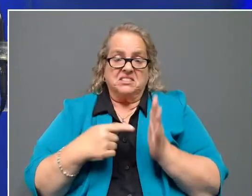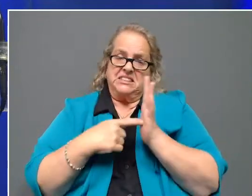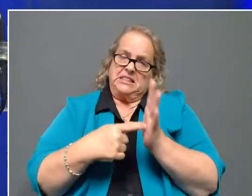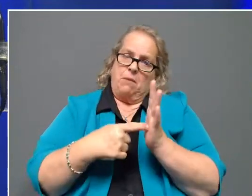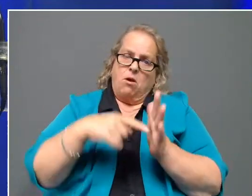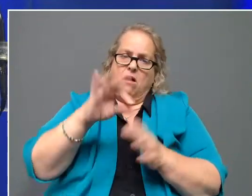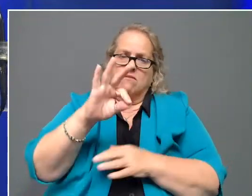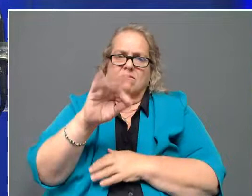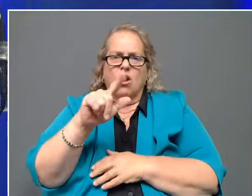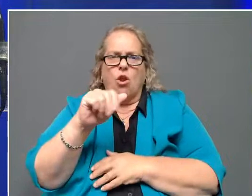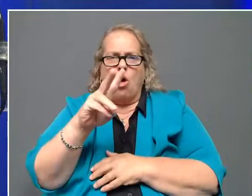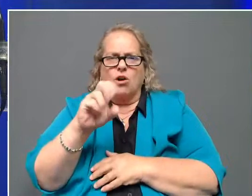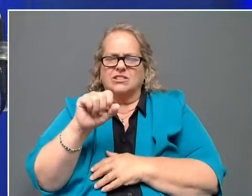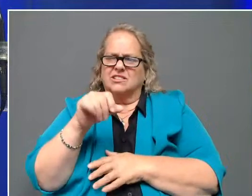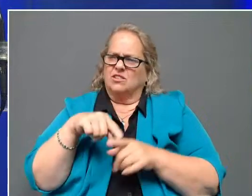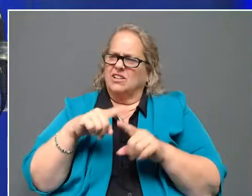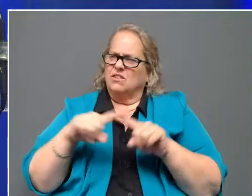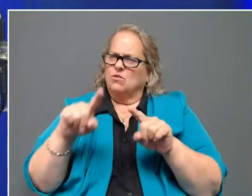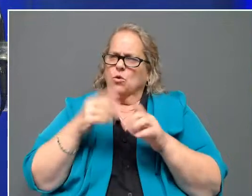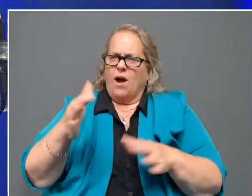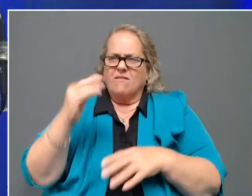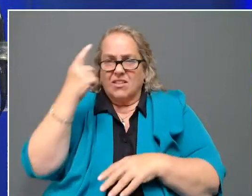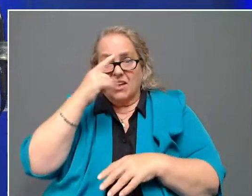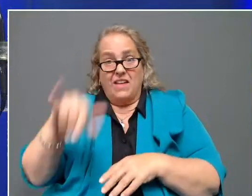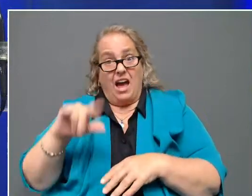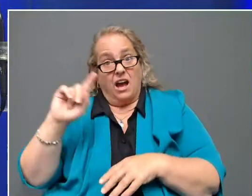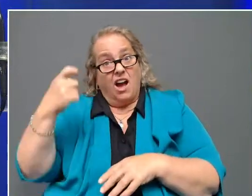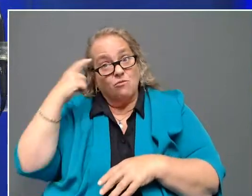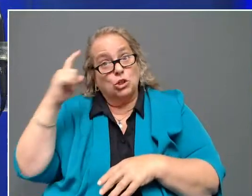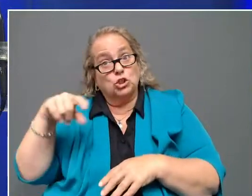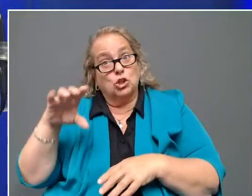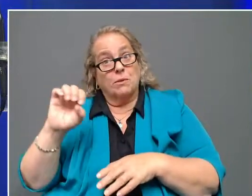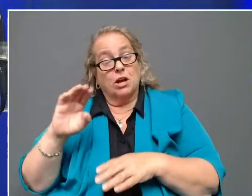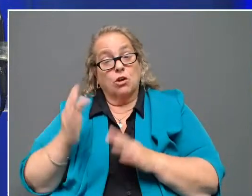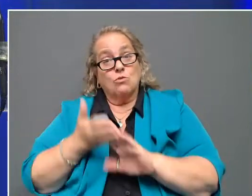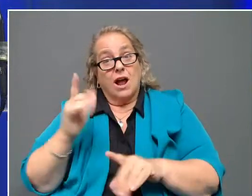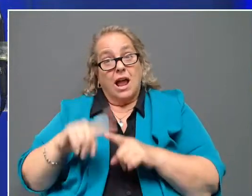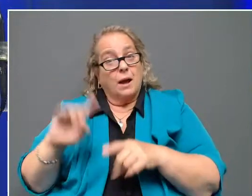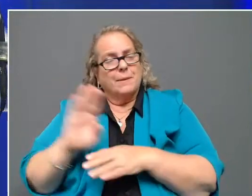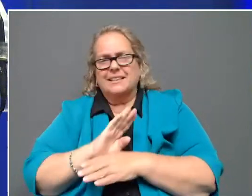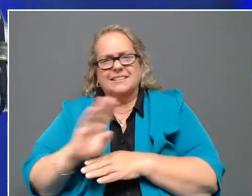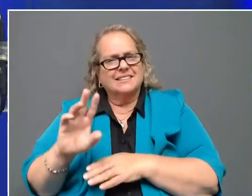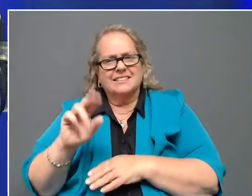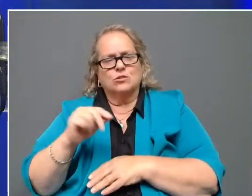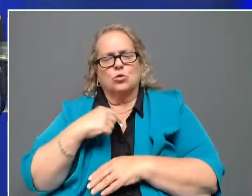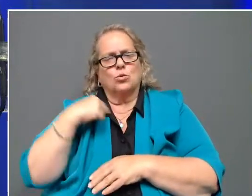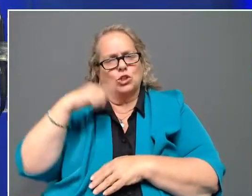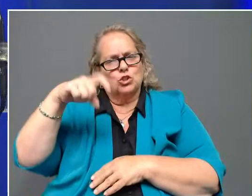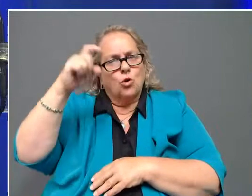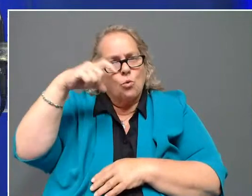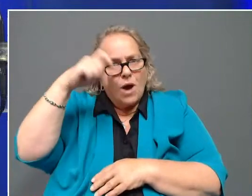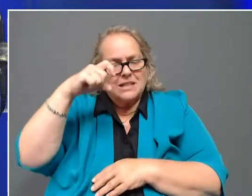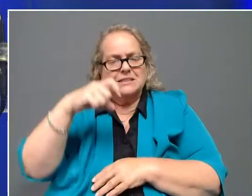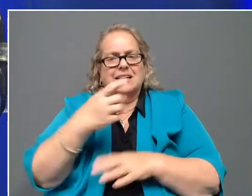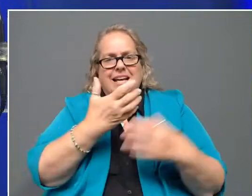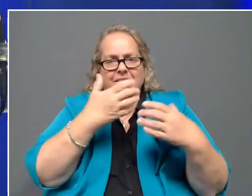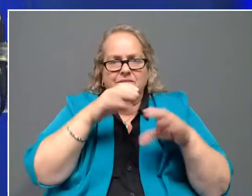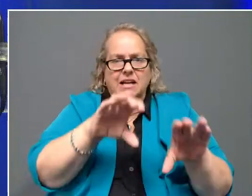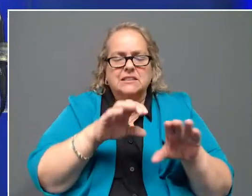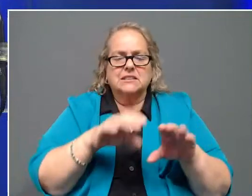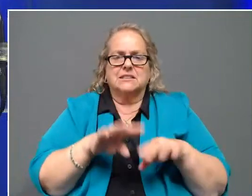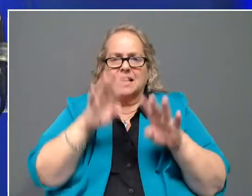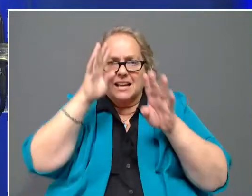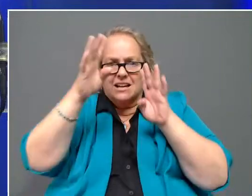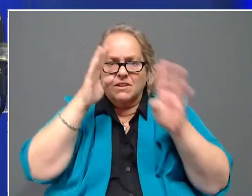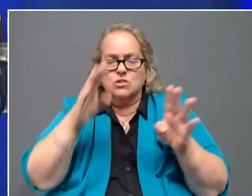of thinking, that government should be run like a business. We should wisely invest in innovation, community, and most importantly,